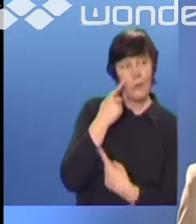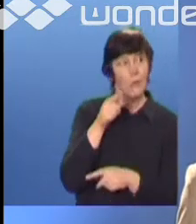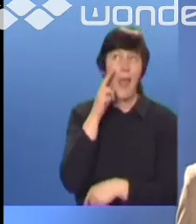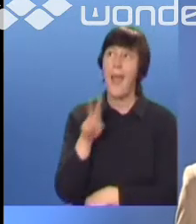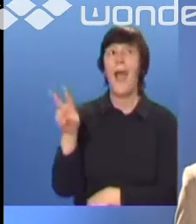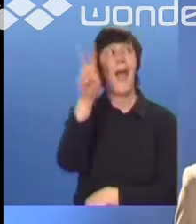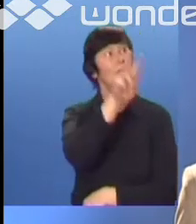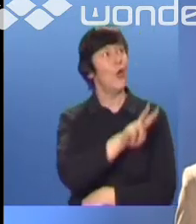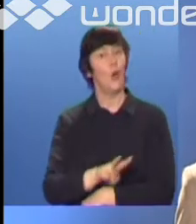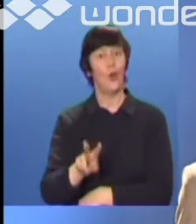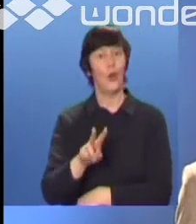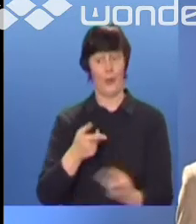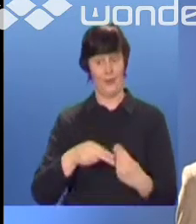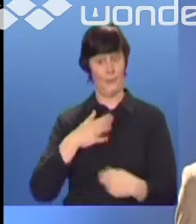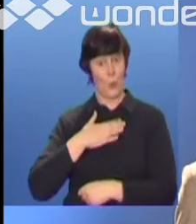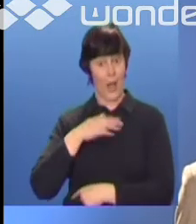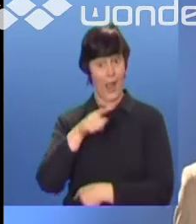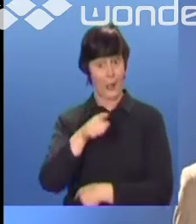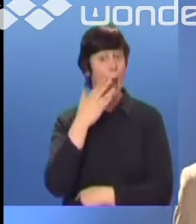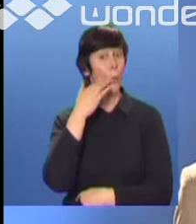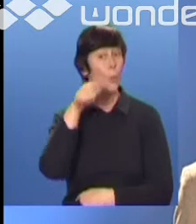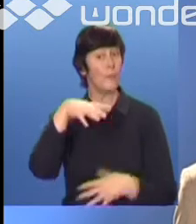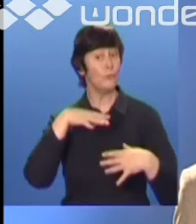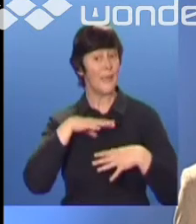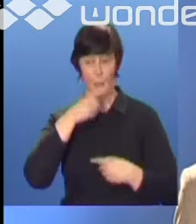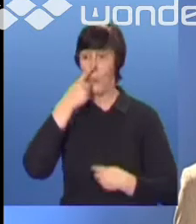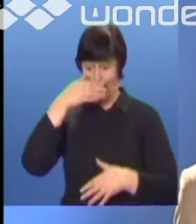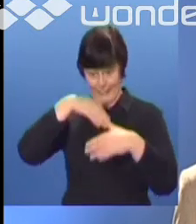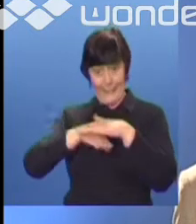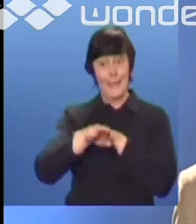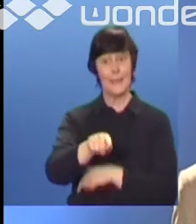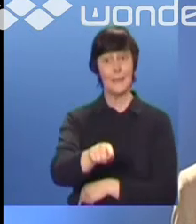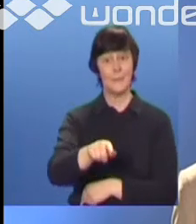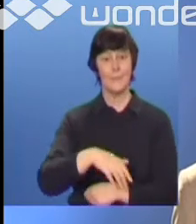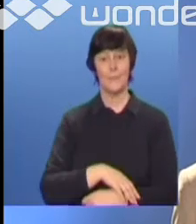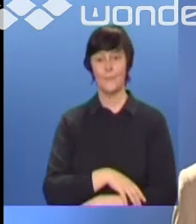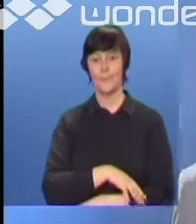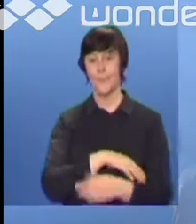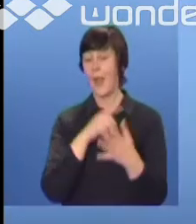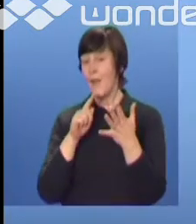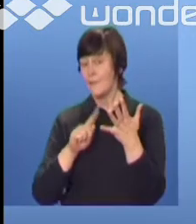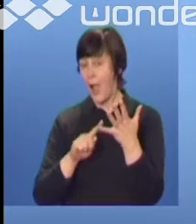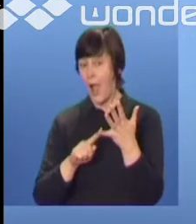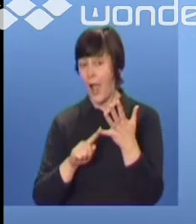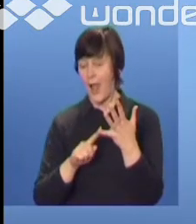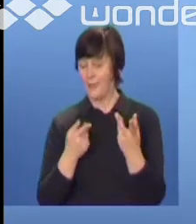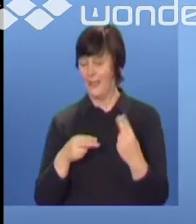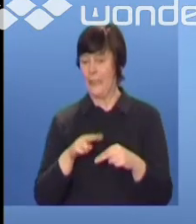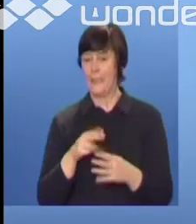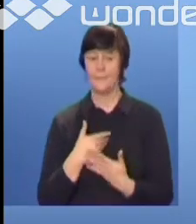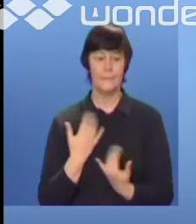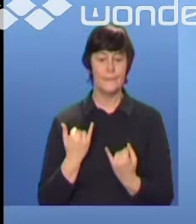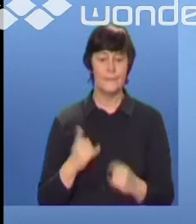arrange for you to see the property. And if you like it, you can move in as soon as it's fully ready for occupancy. Step